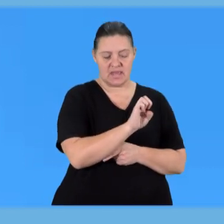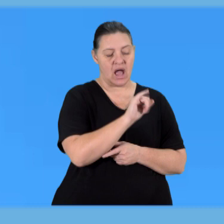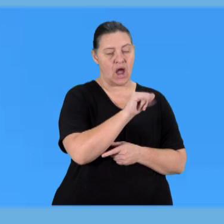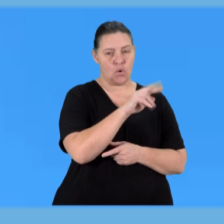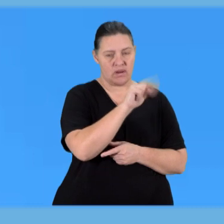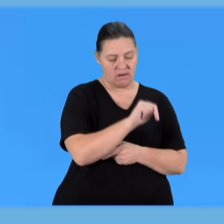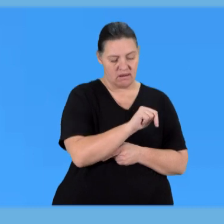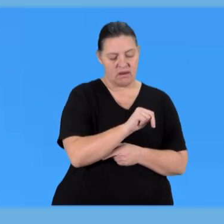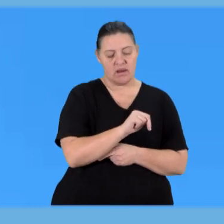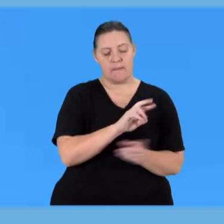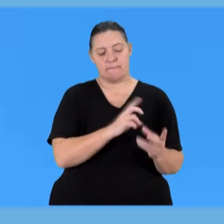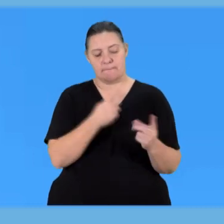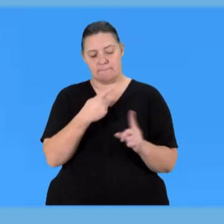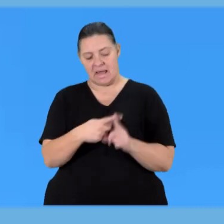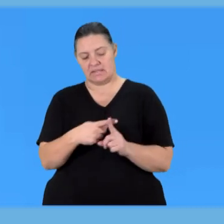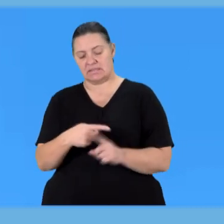reacting with oxygen,